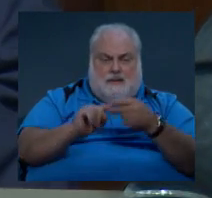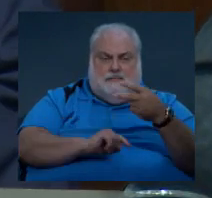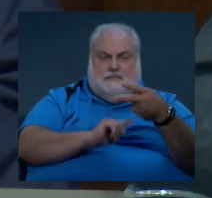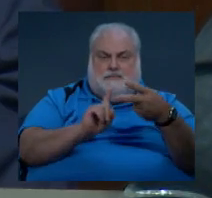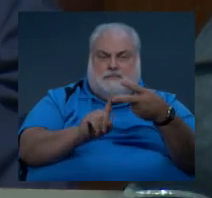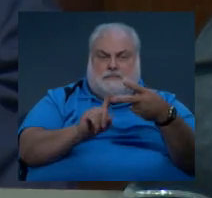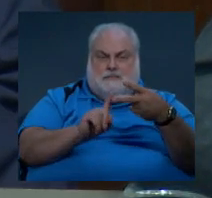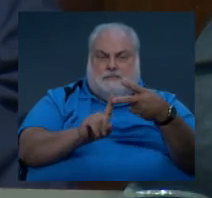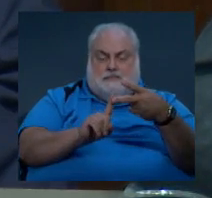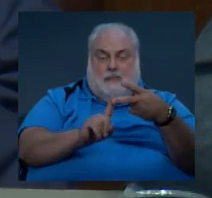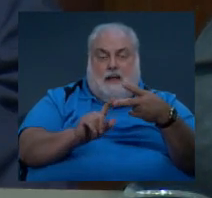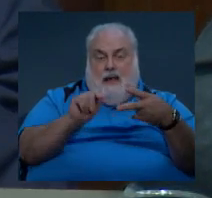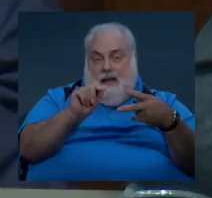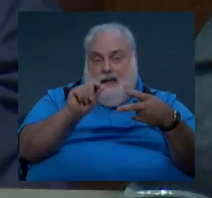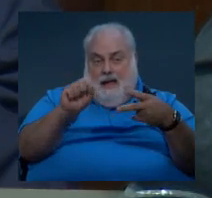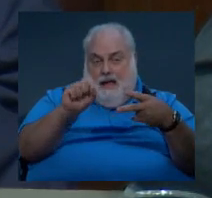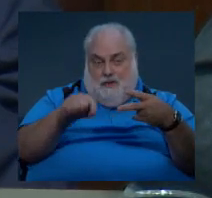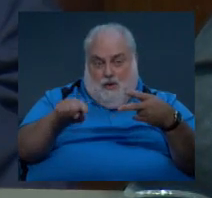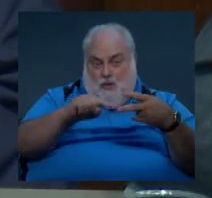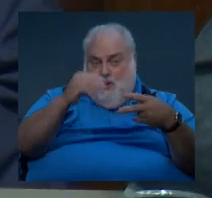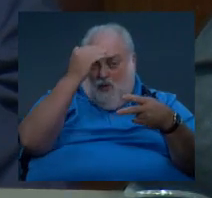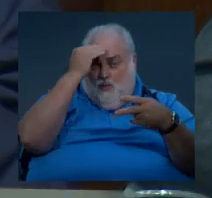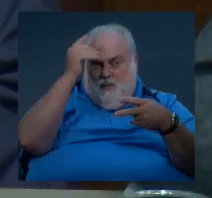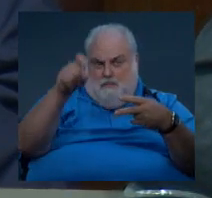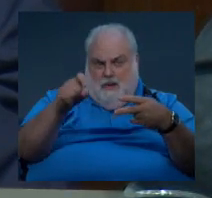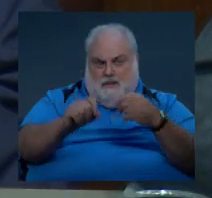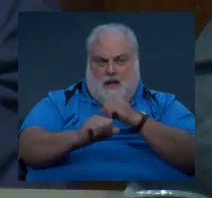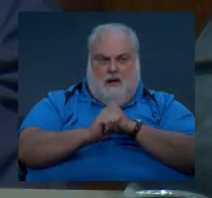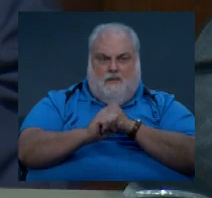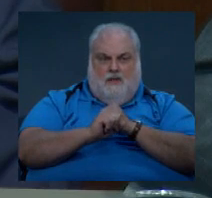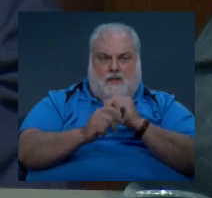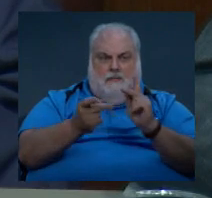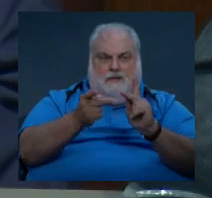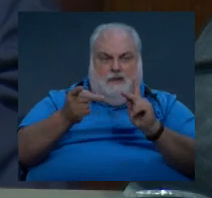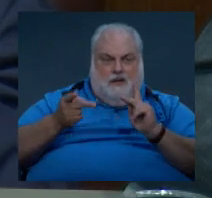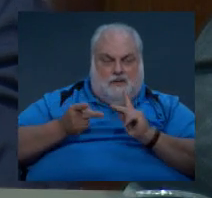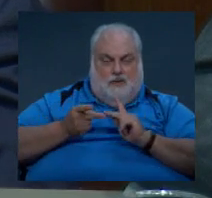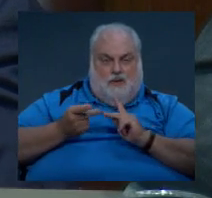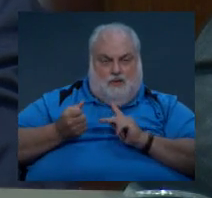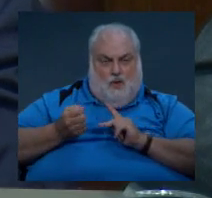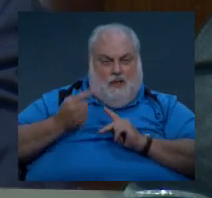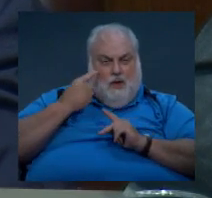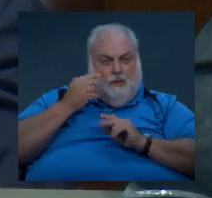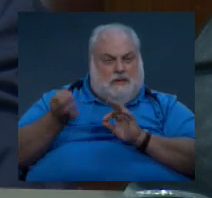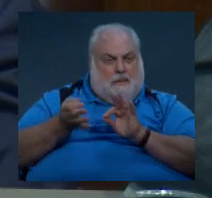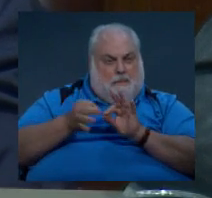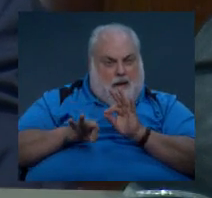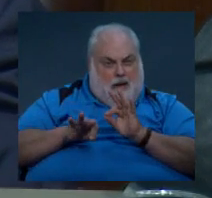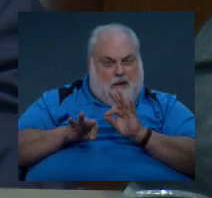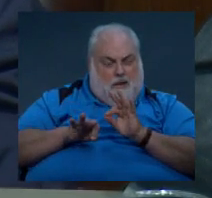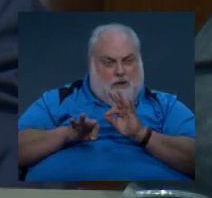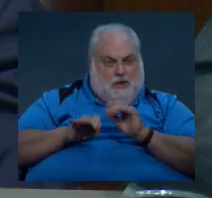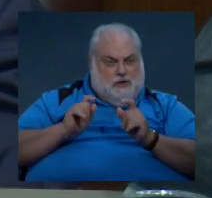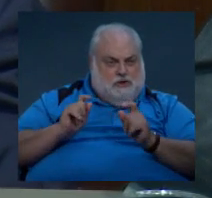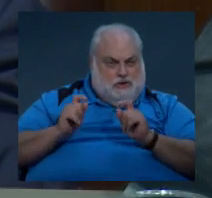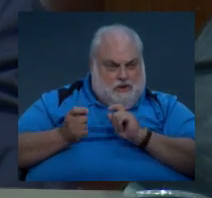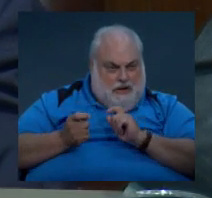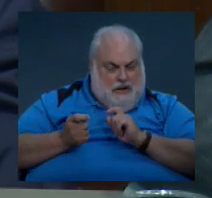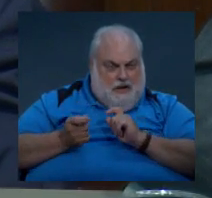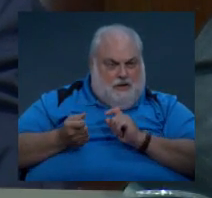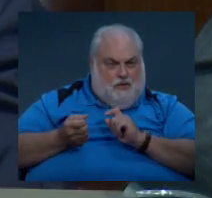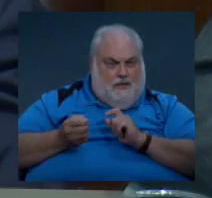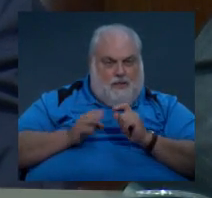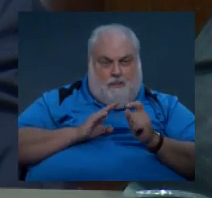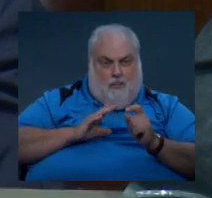Secondly, as you know, we have to advertise the position, so I thought this was sort of a minor change, and